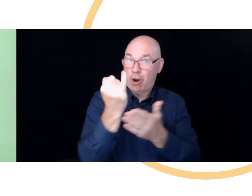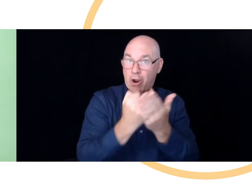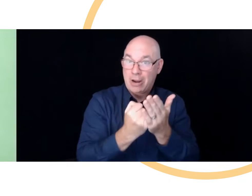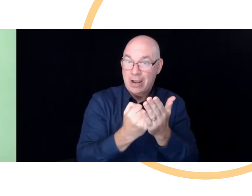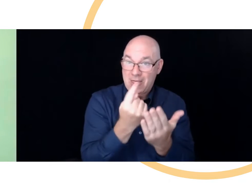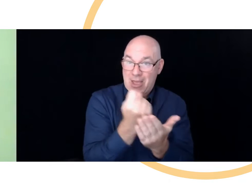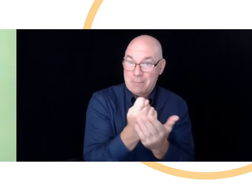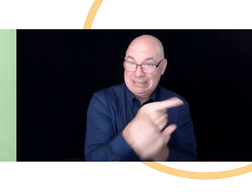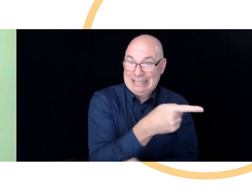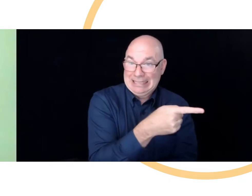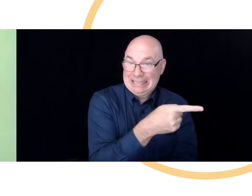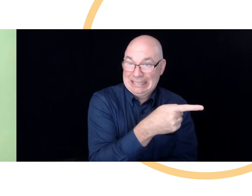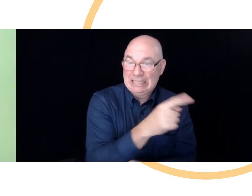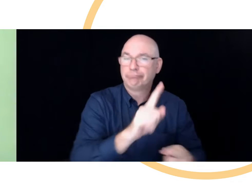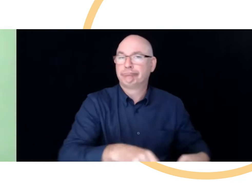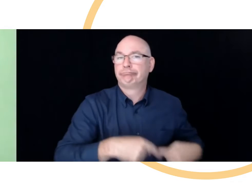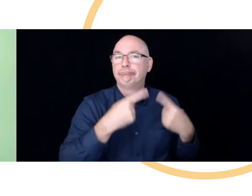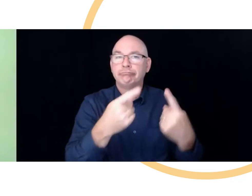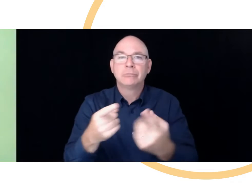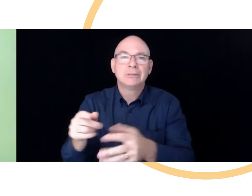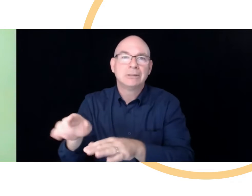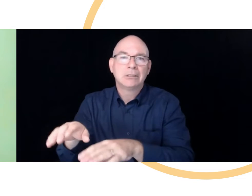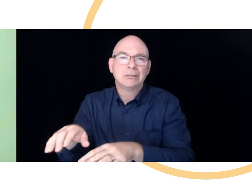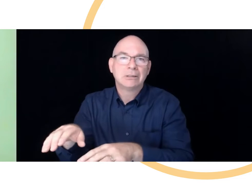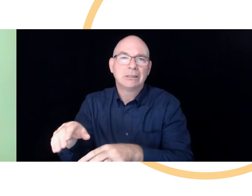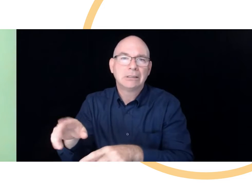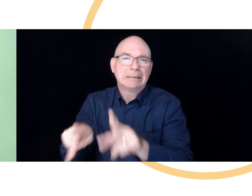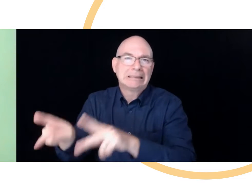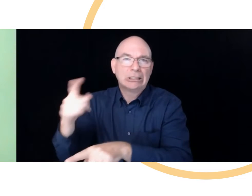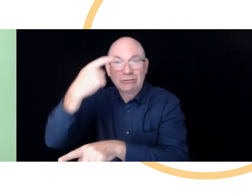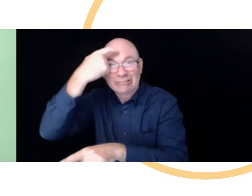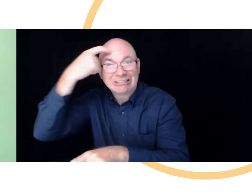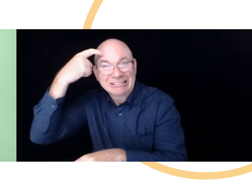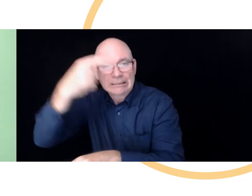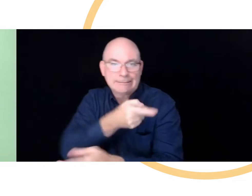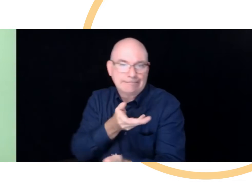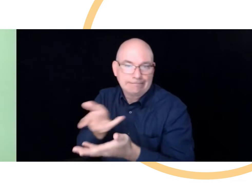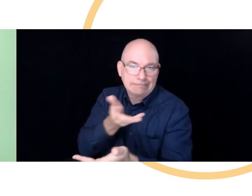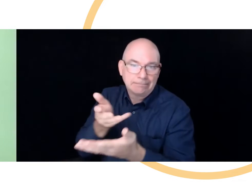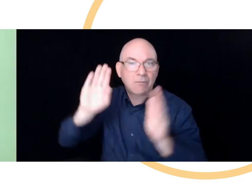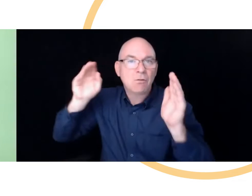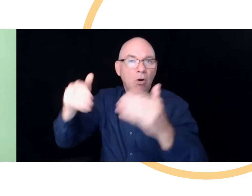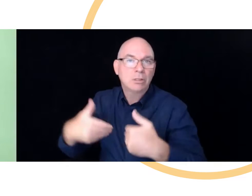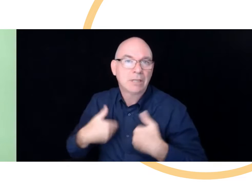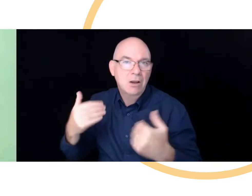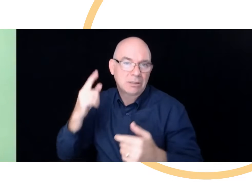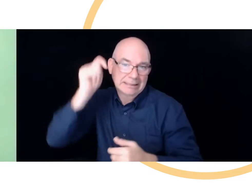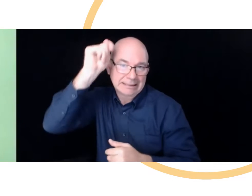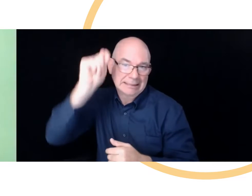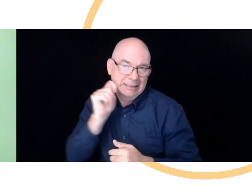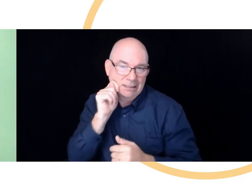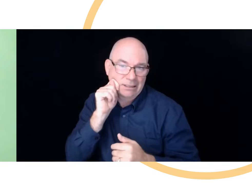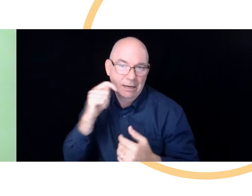therapist with a history of working with trauma, focusing on child and adolescent mental health. She has worked with local